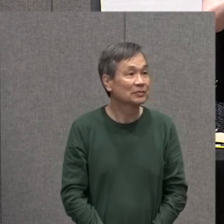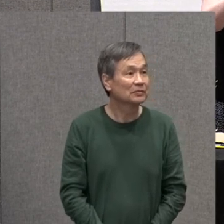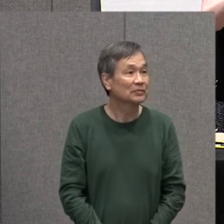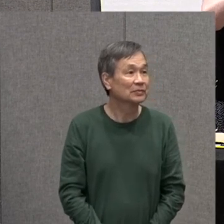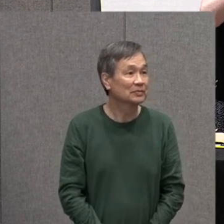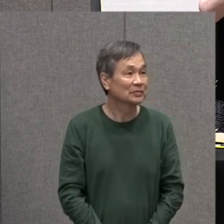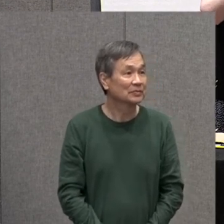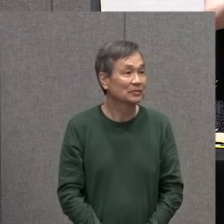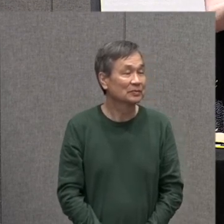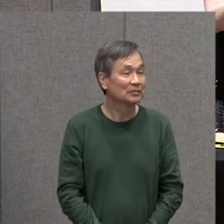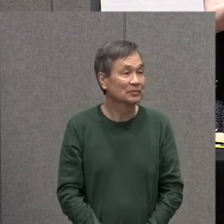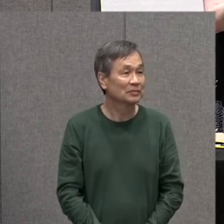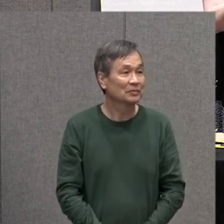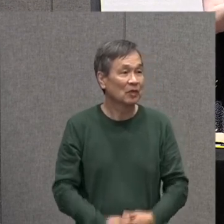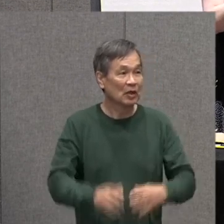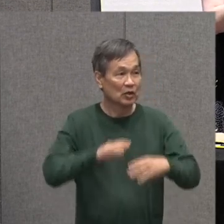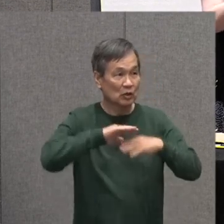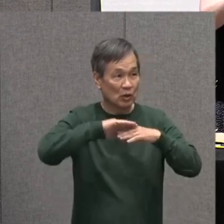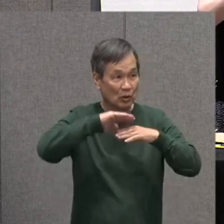forward,